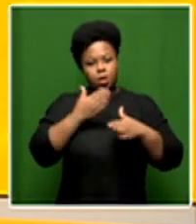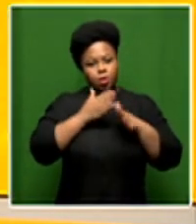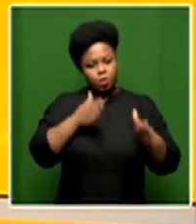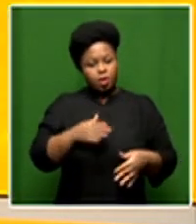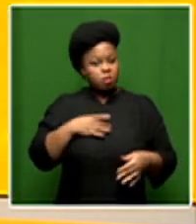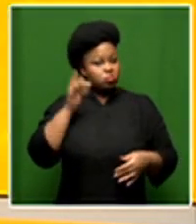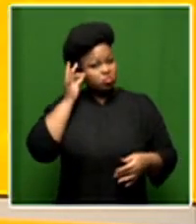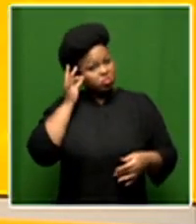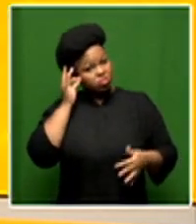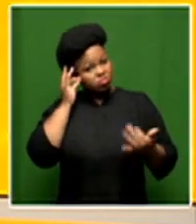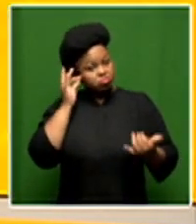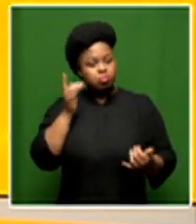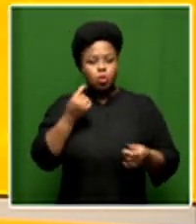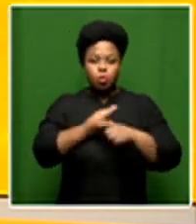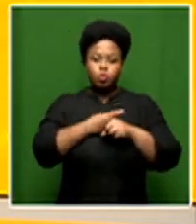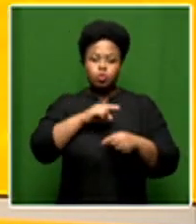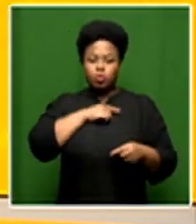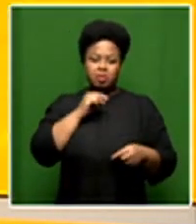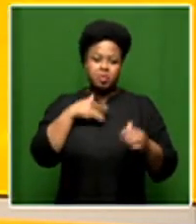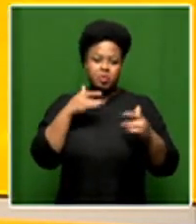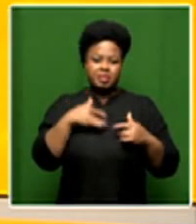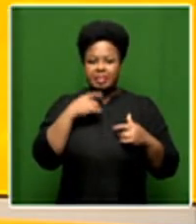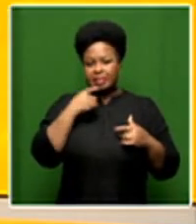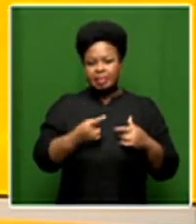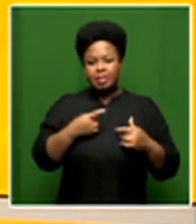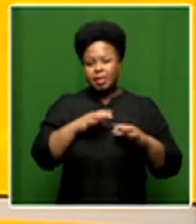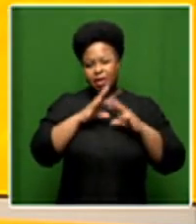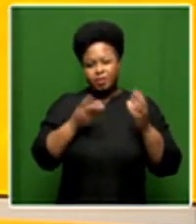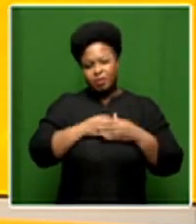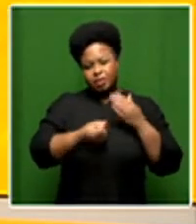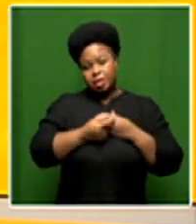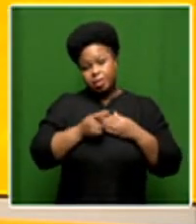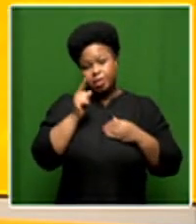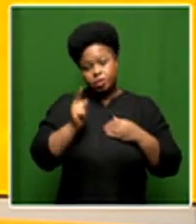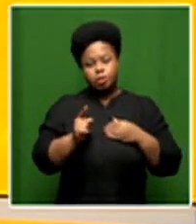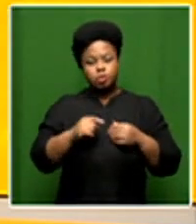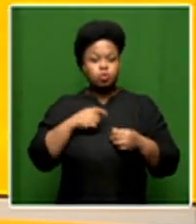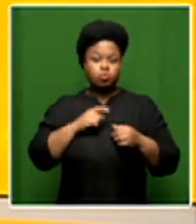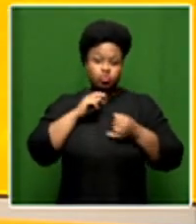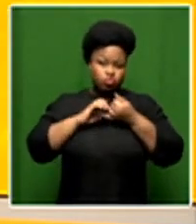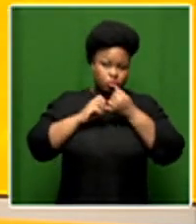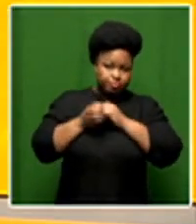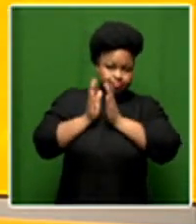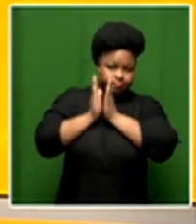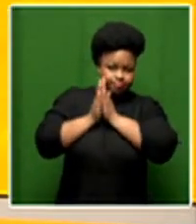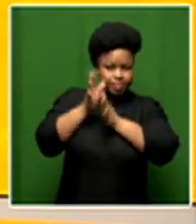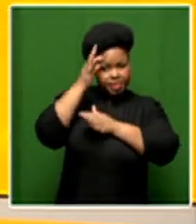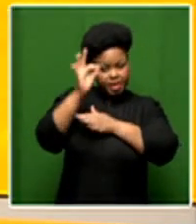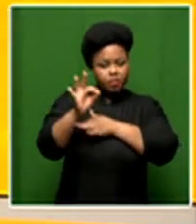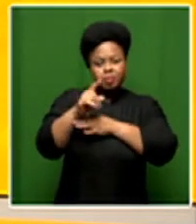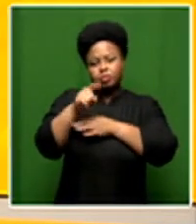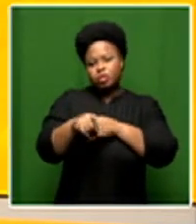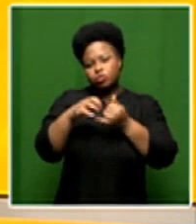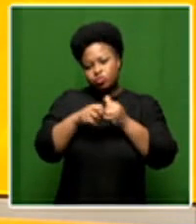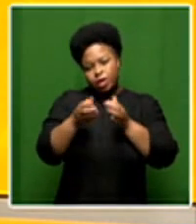And you heard their concerns about what is going on, and also trying to urge government to spread that net